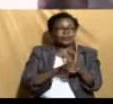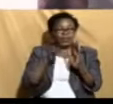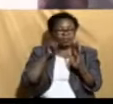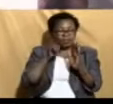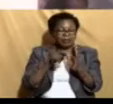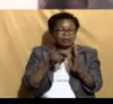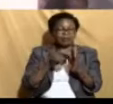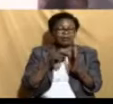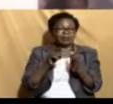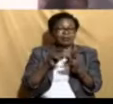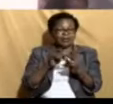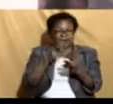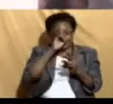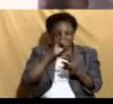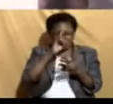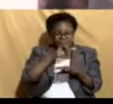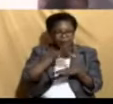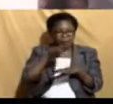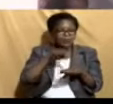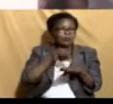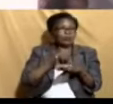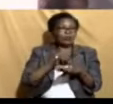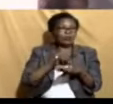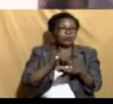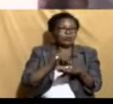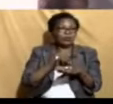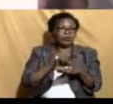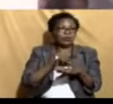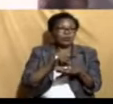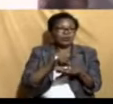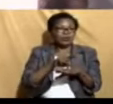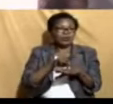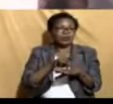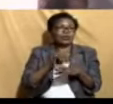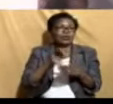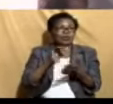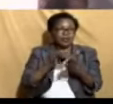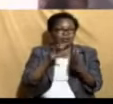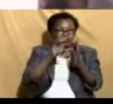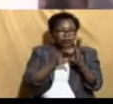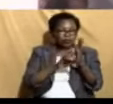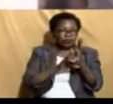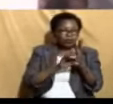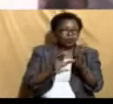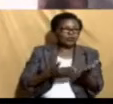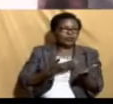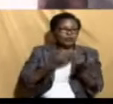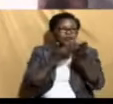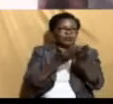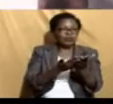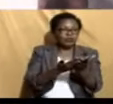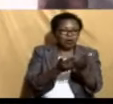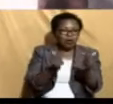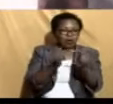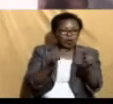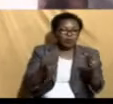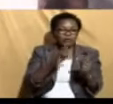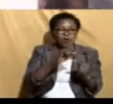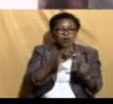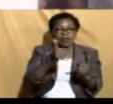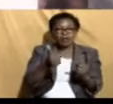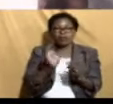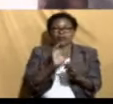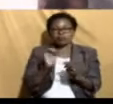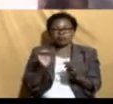principle of constitutional interpretation and application, my lords, that constitutional provisions cannot contradict or override one another.